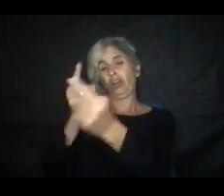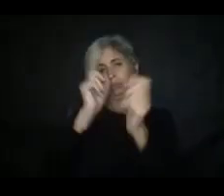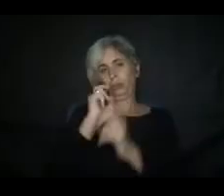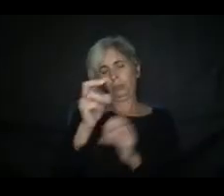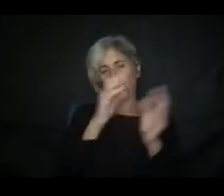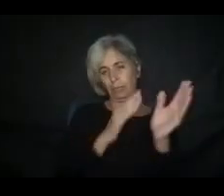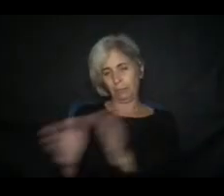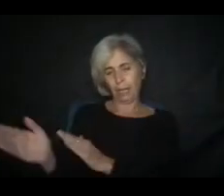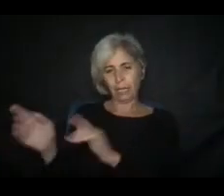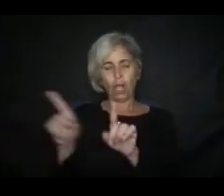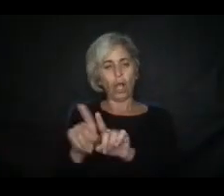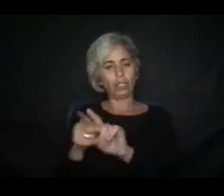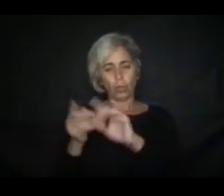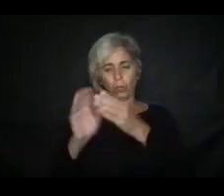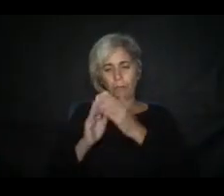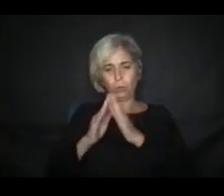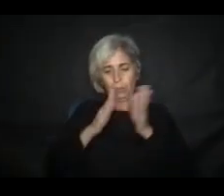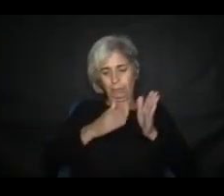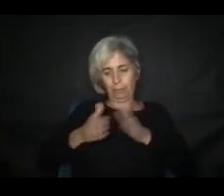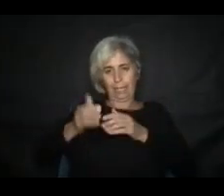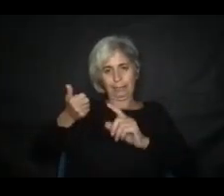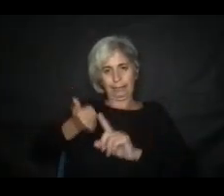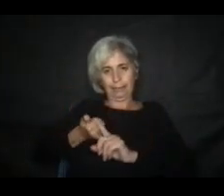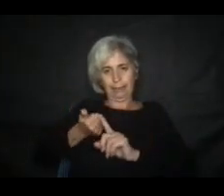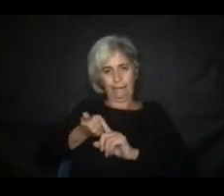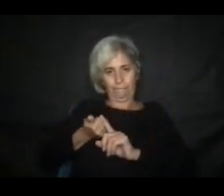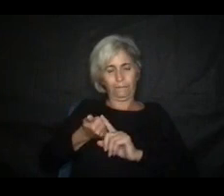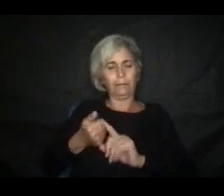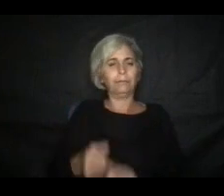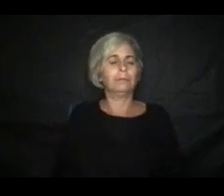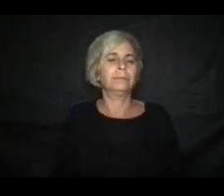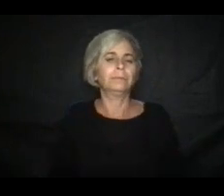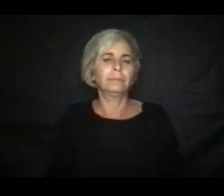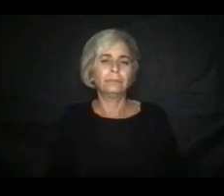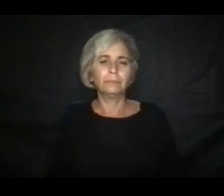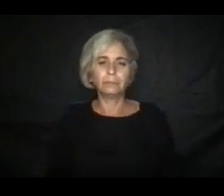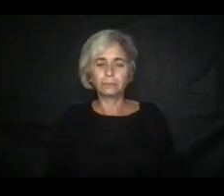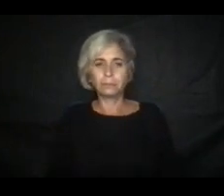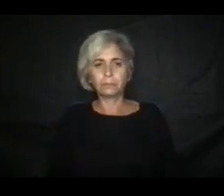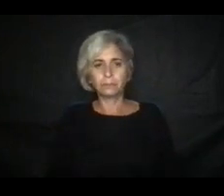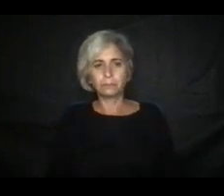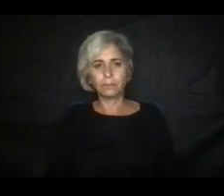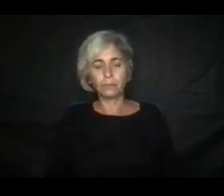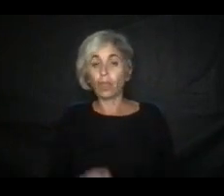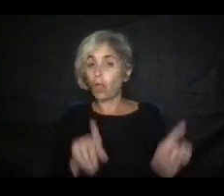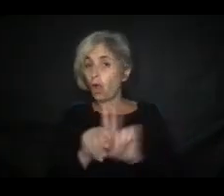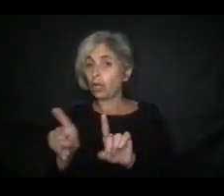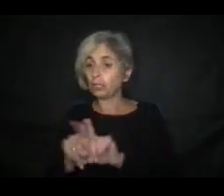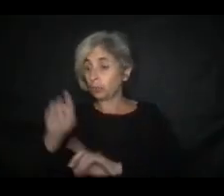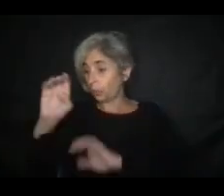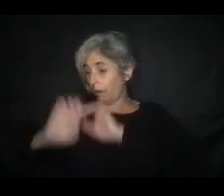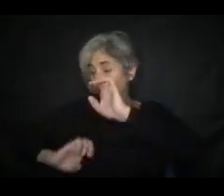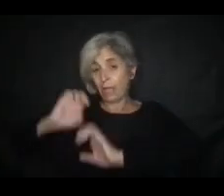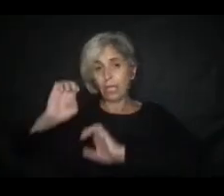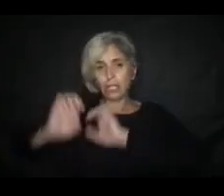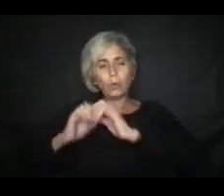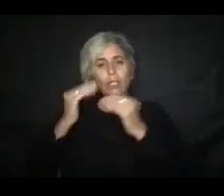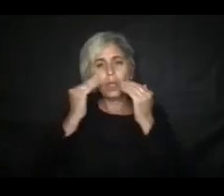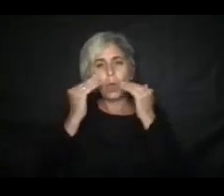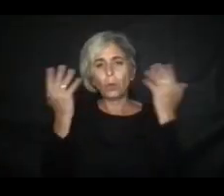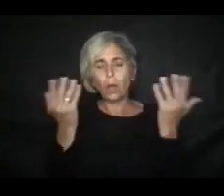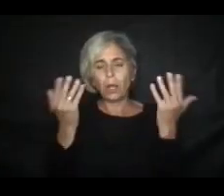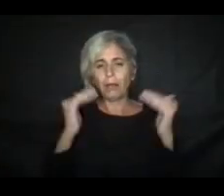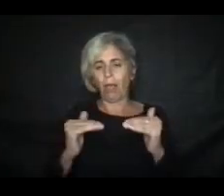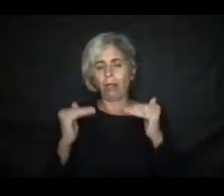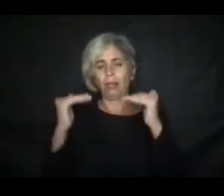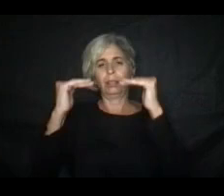within the community's plans itself. We also evaluated what's known as level of service,